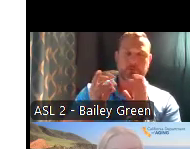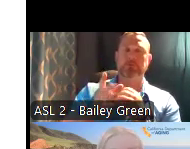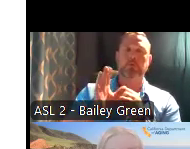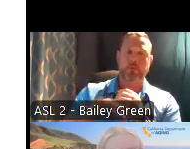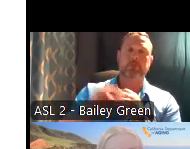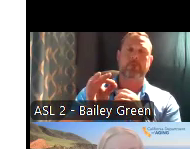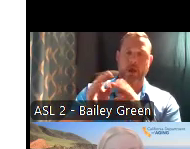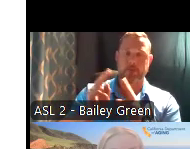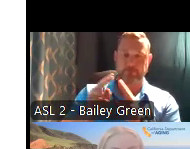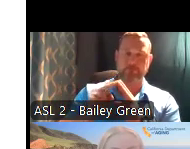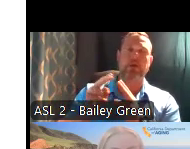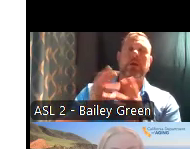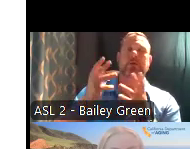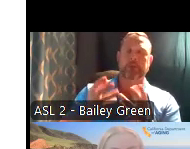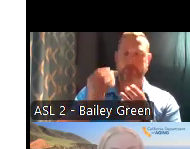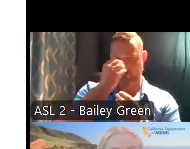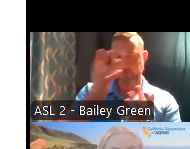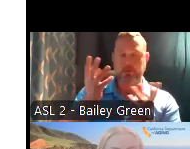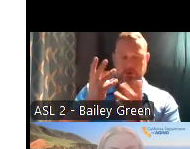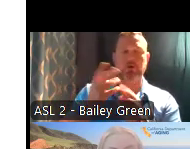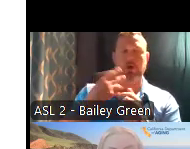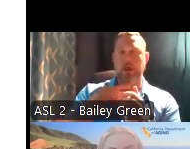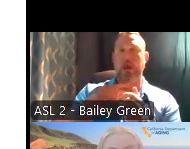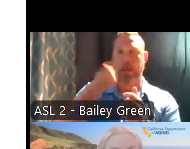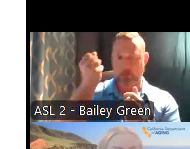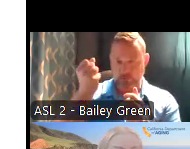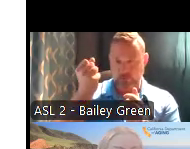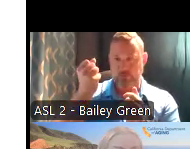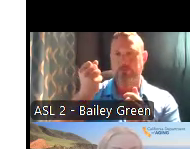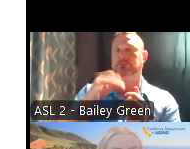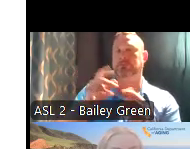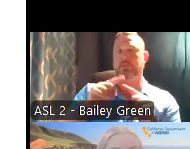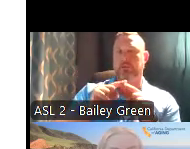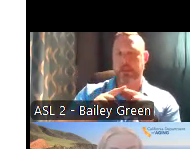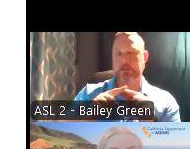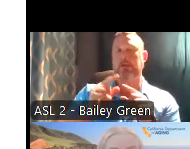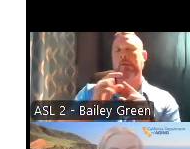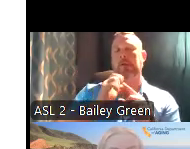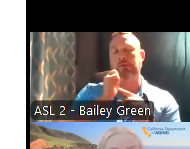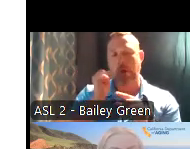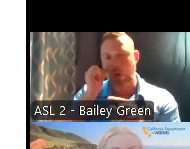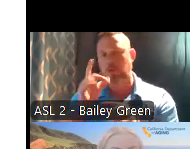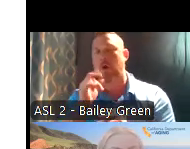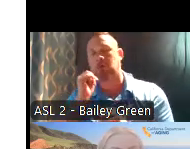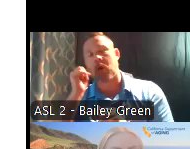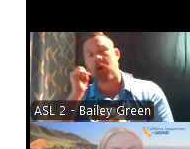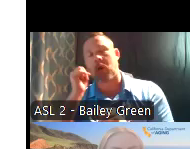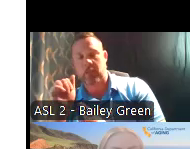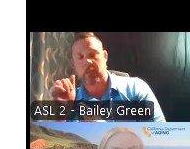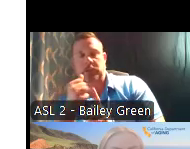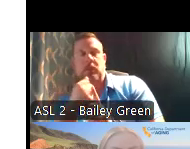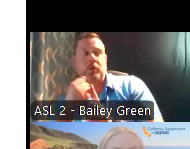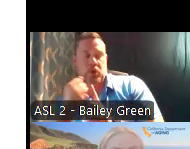find very heavy information on elder. And then it's almost like the dependent adult or adults with disability abuse is